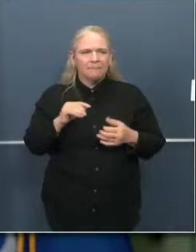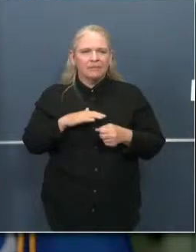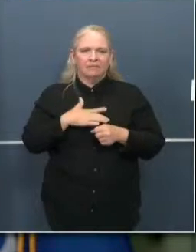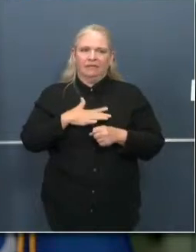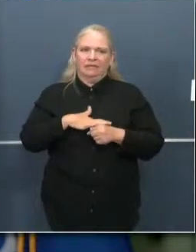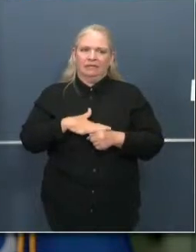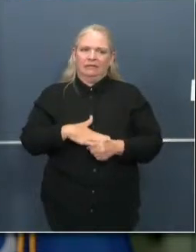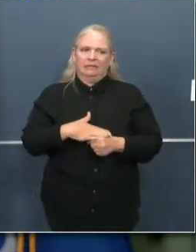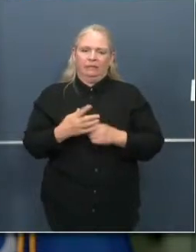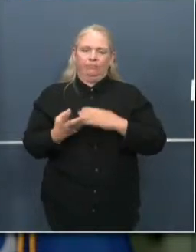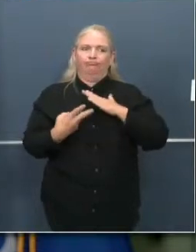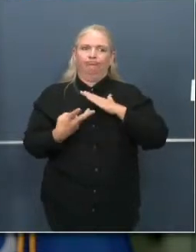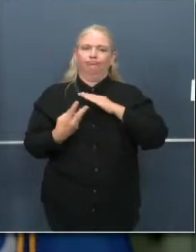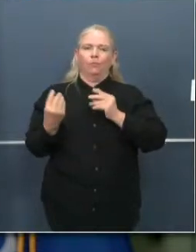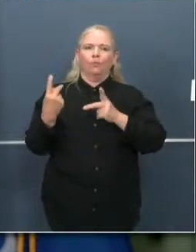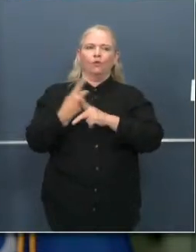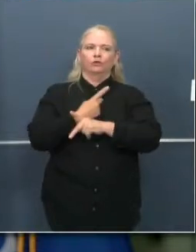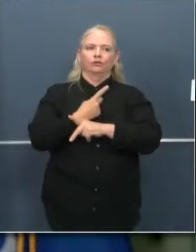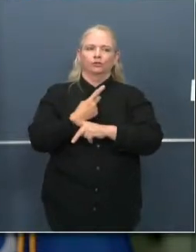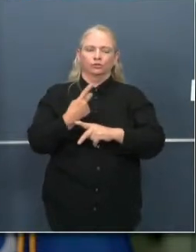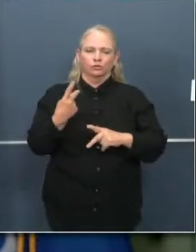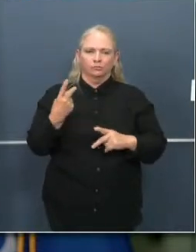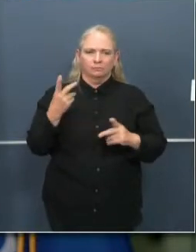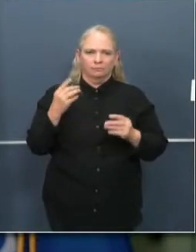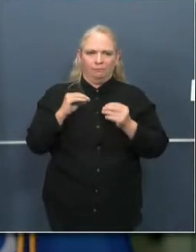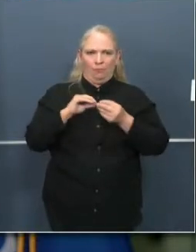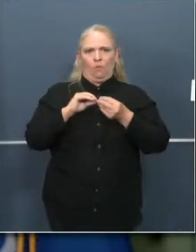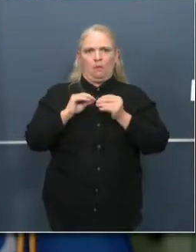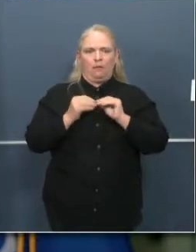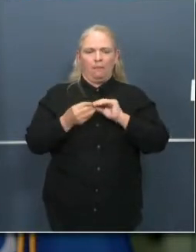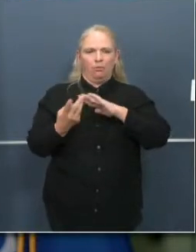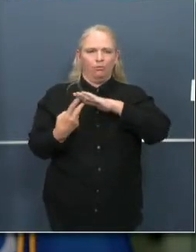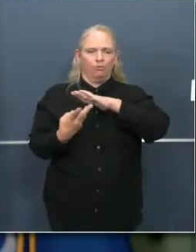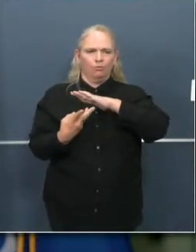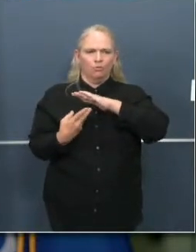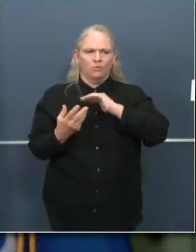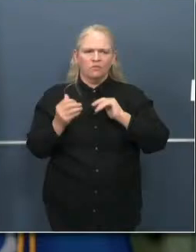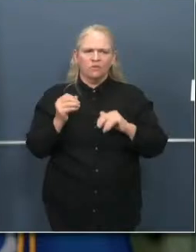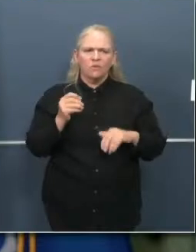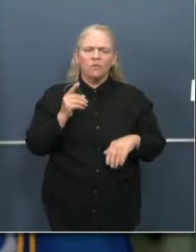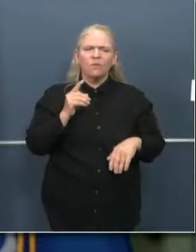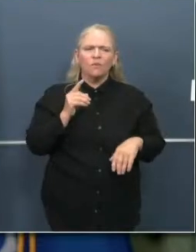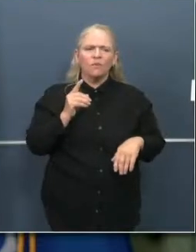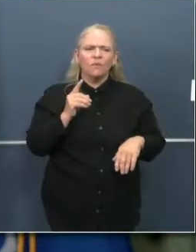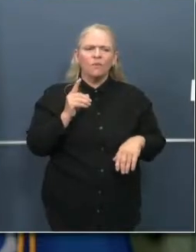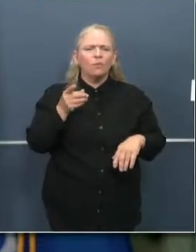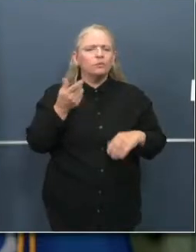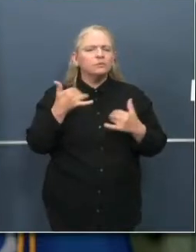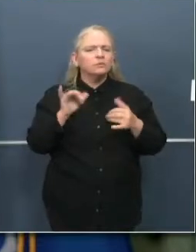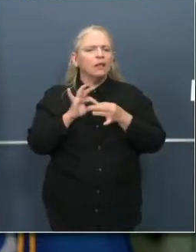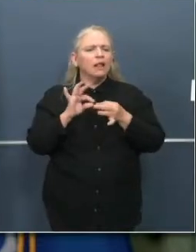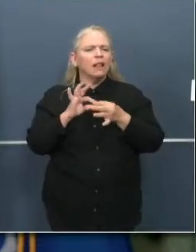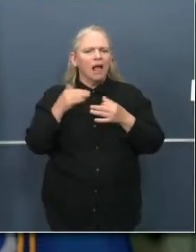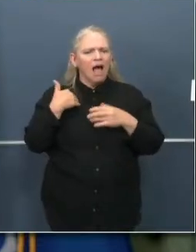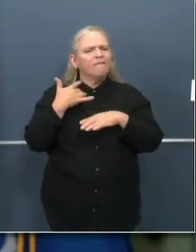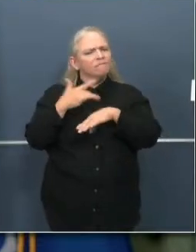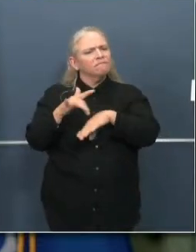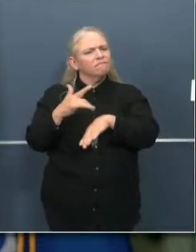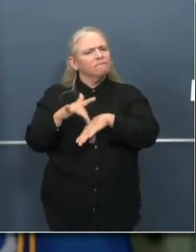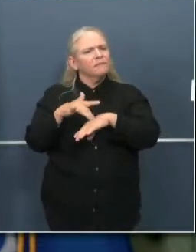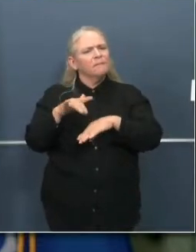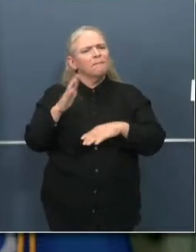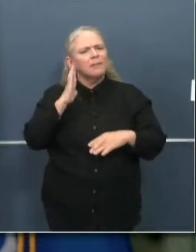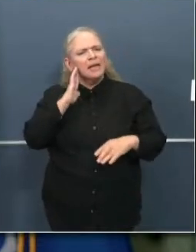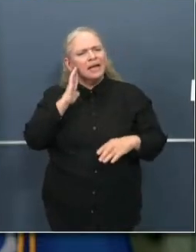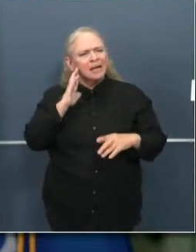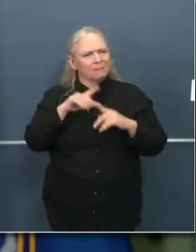but specifically for the hospitals that are struggling, that are sending patients, far away to get care, is